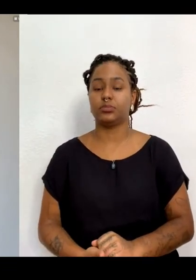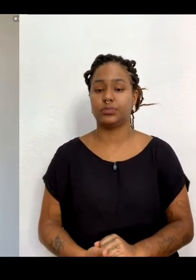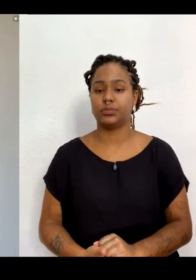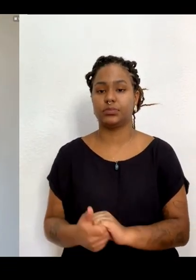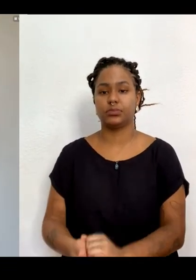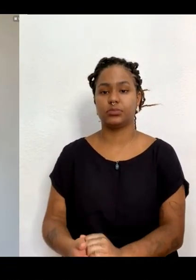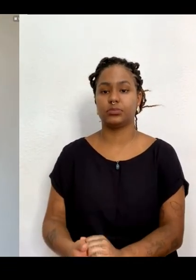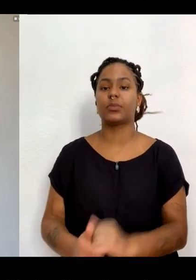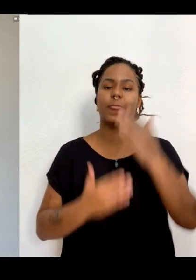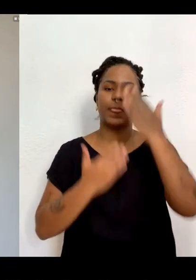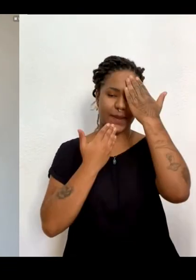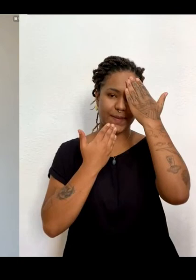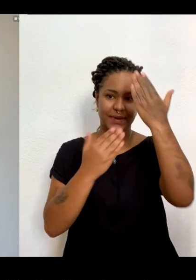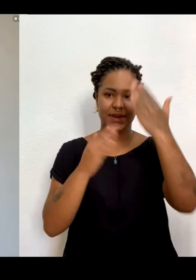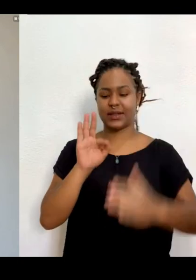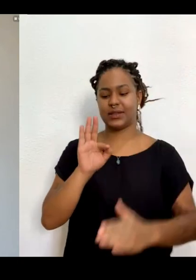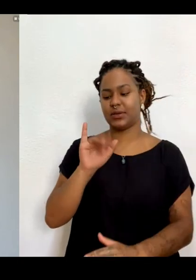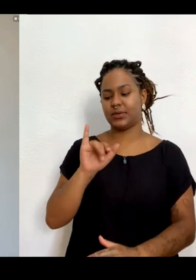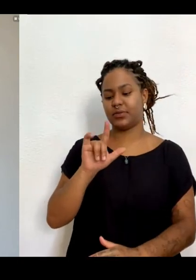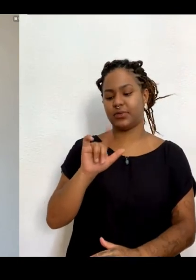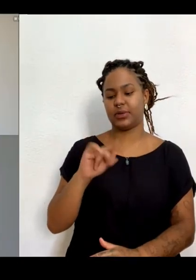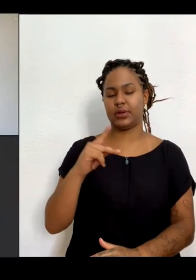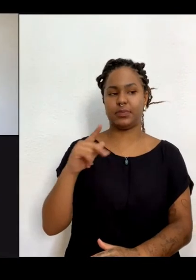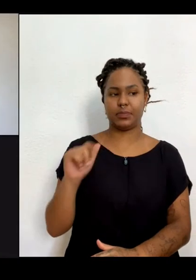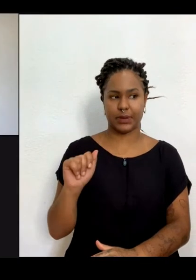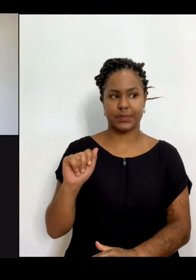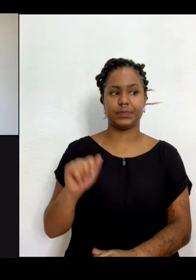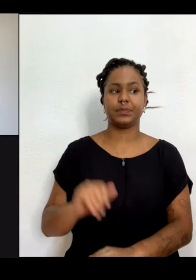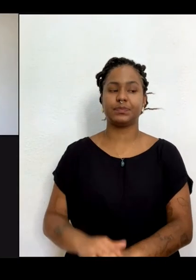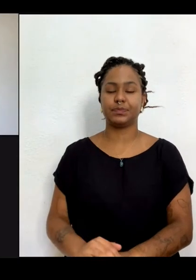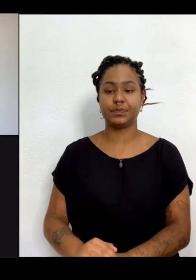is foreign